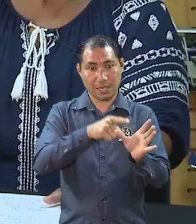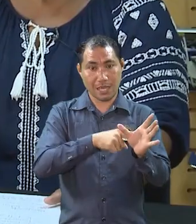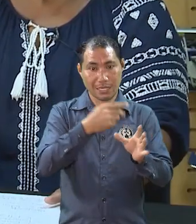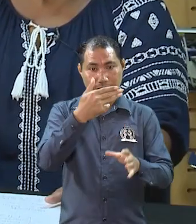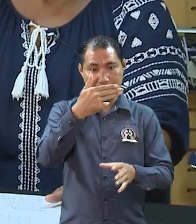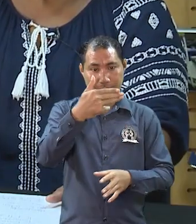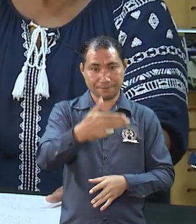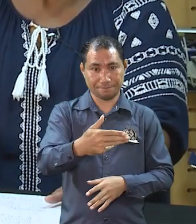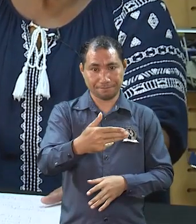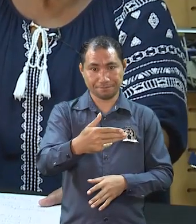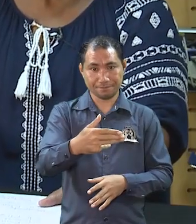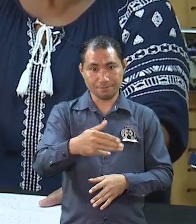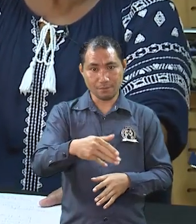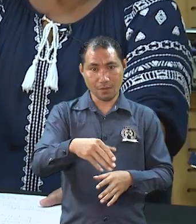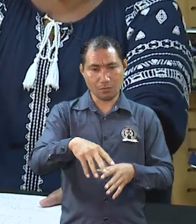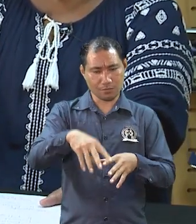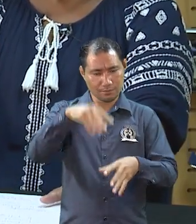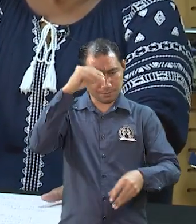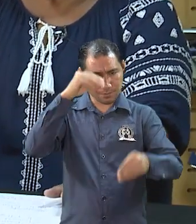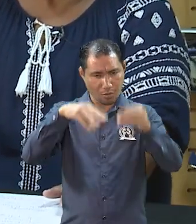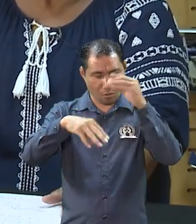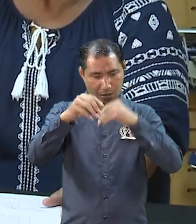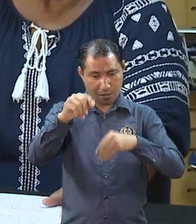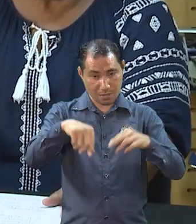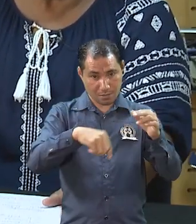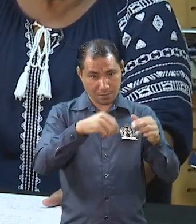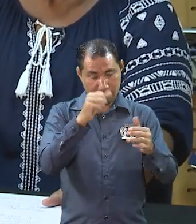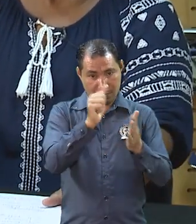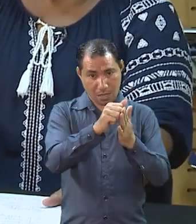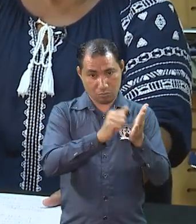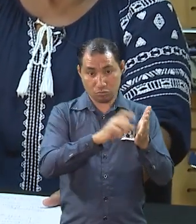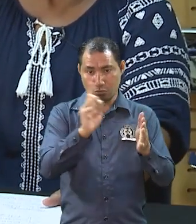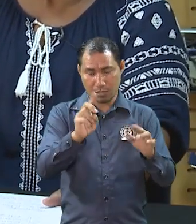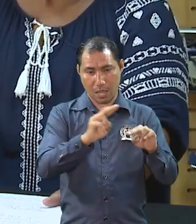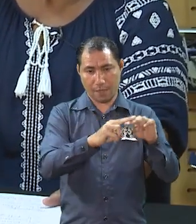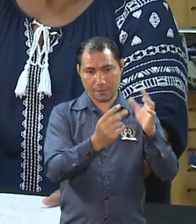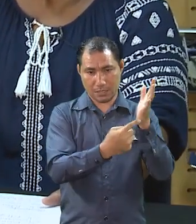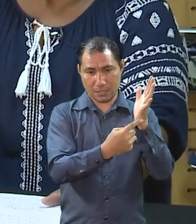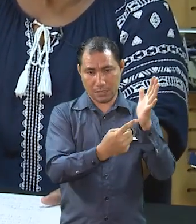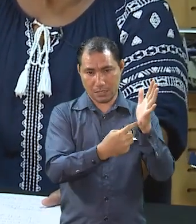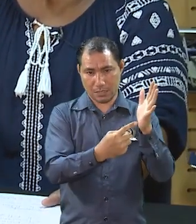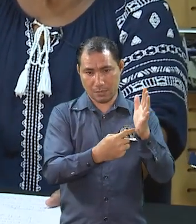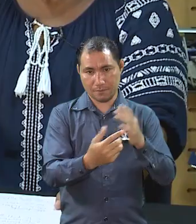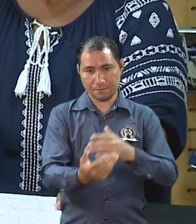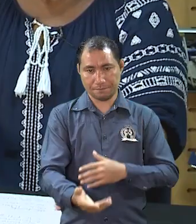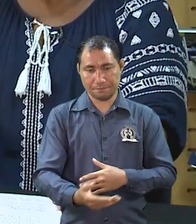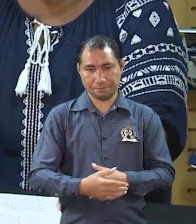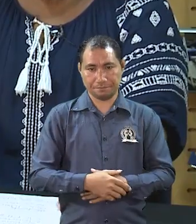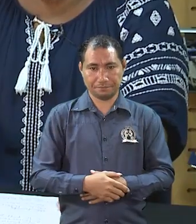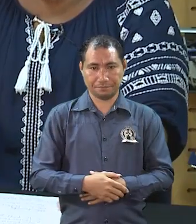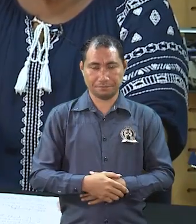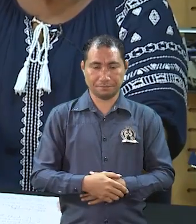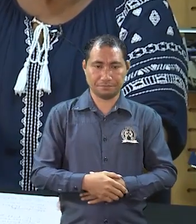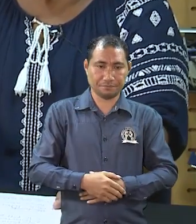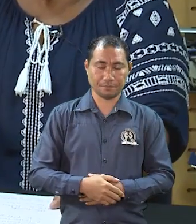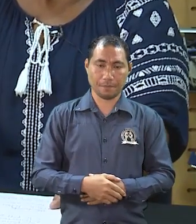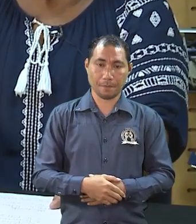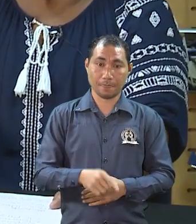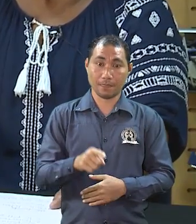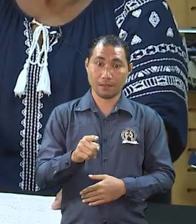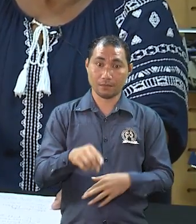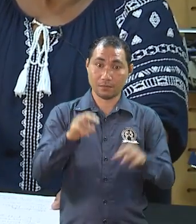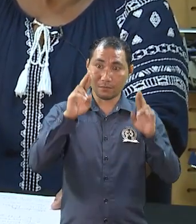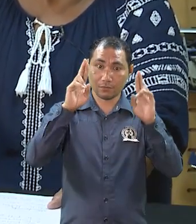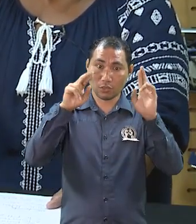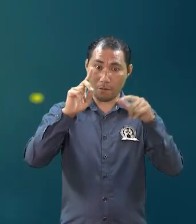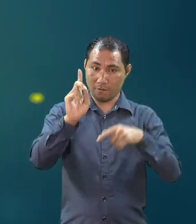iwa o tau aveina le nei mata upo o le FTT po le Food and Textiles Technology. O le tatou le